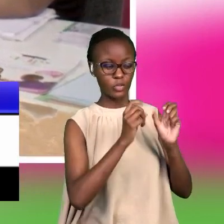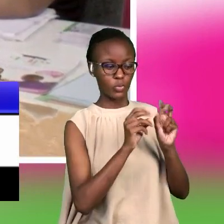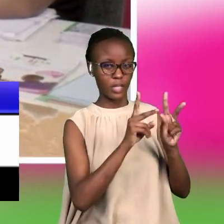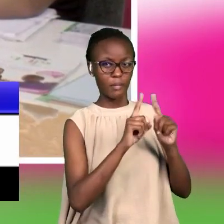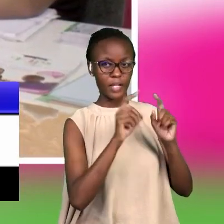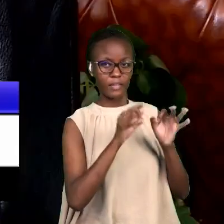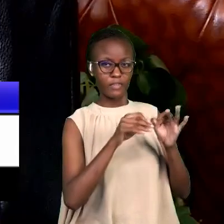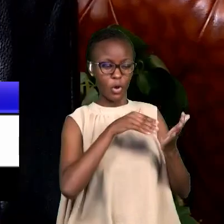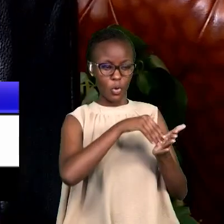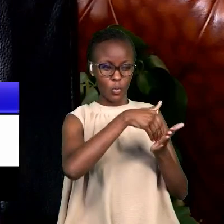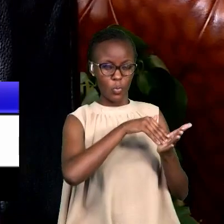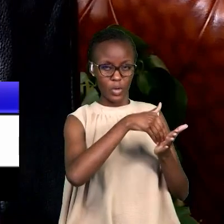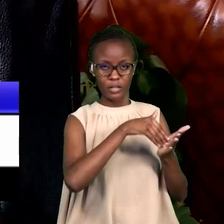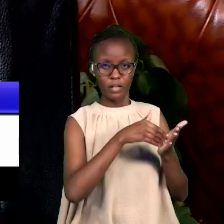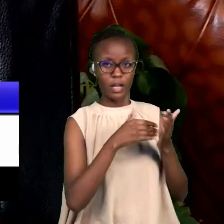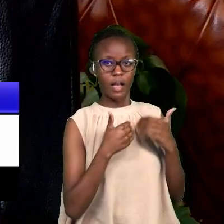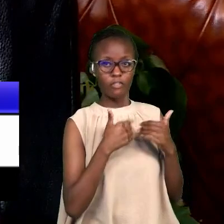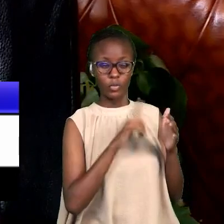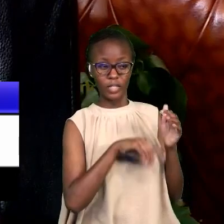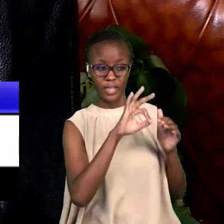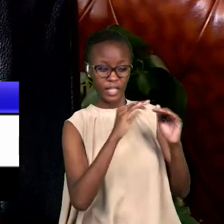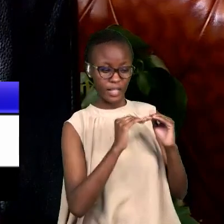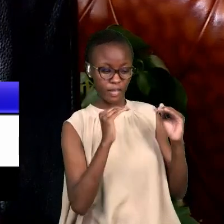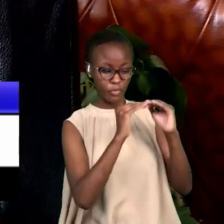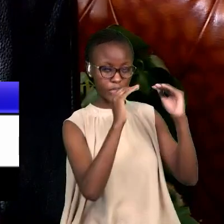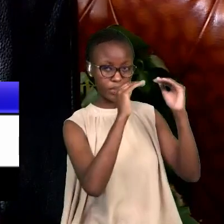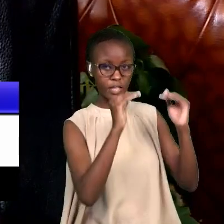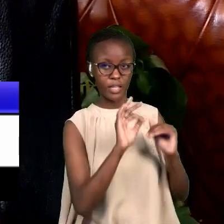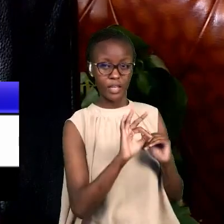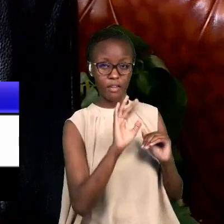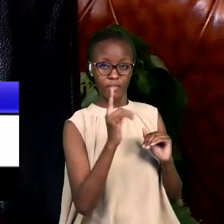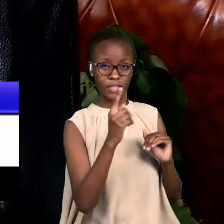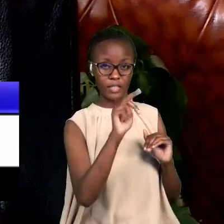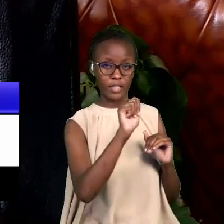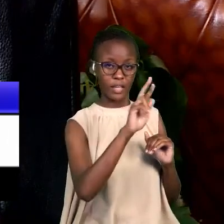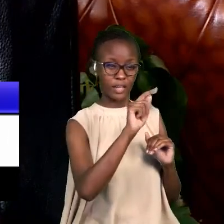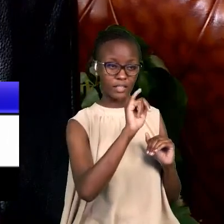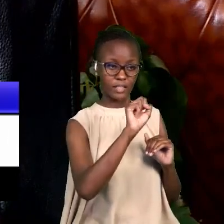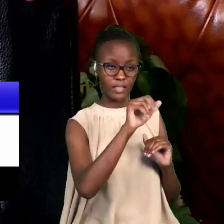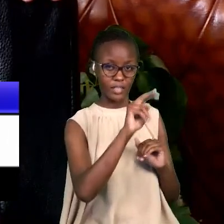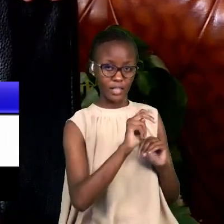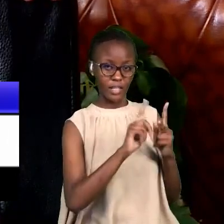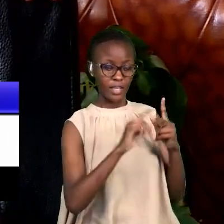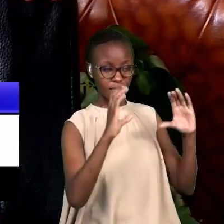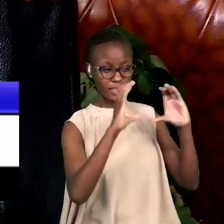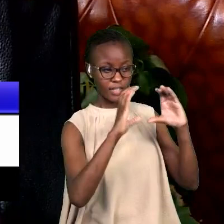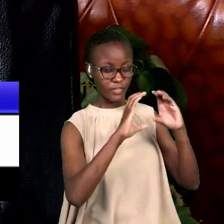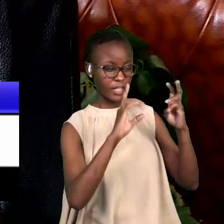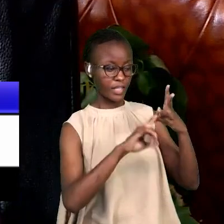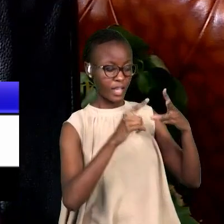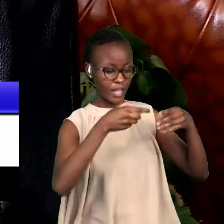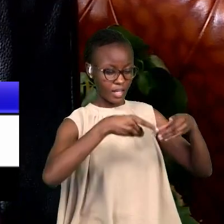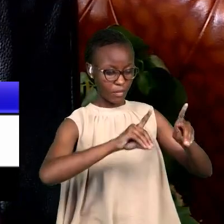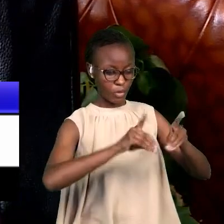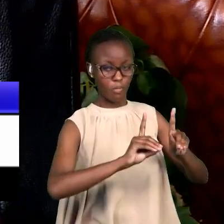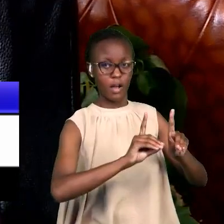weaker, the level you start, we have three levels: artisan, certificate, and diploma. Now the